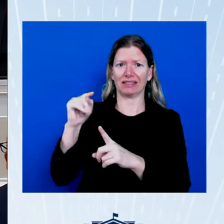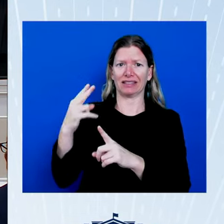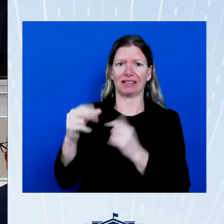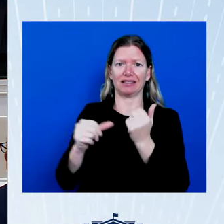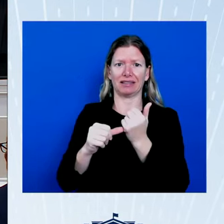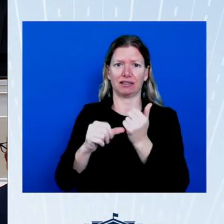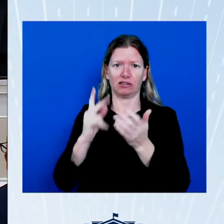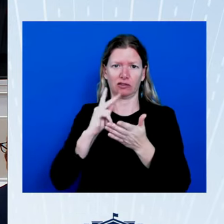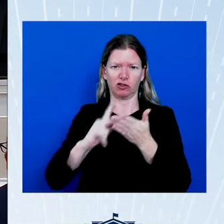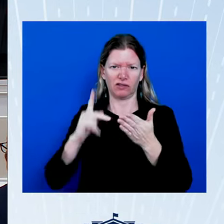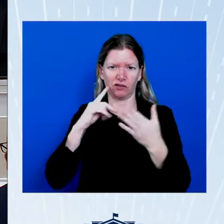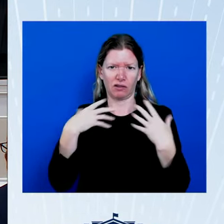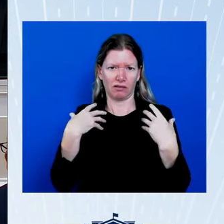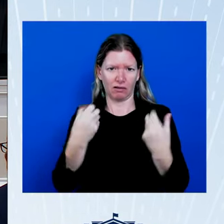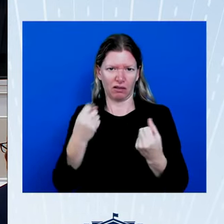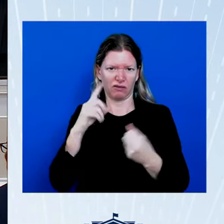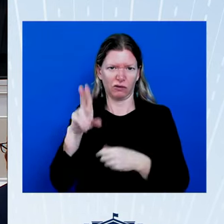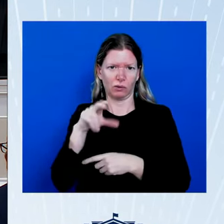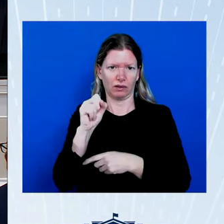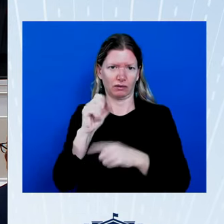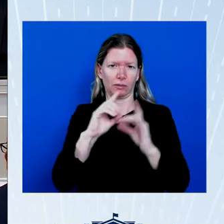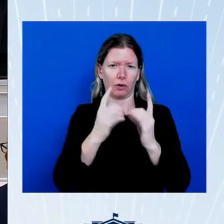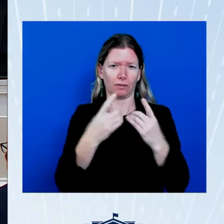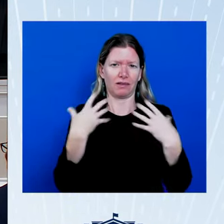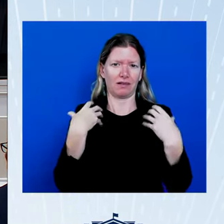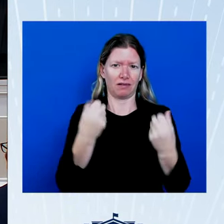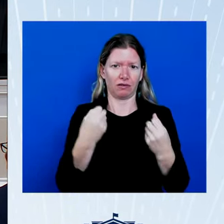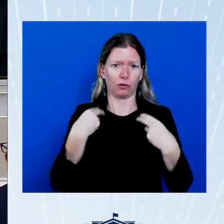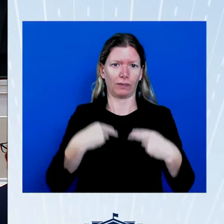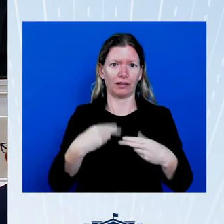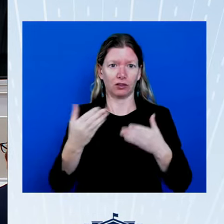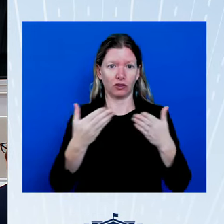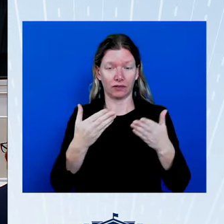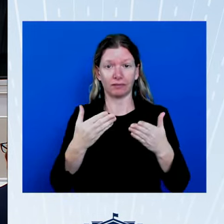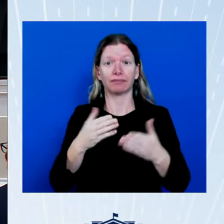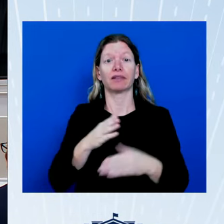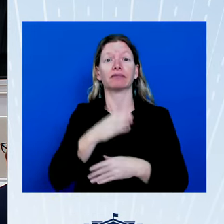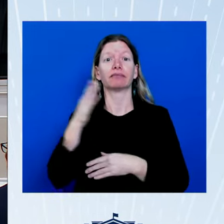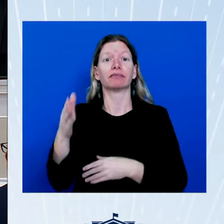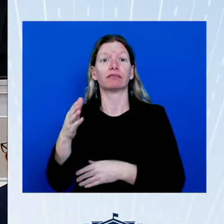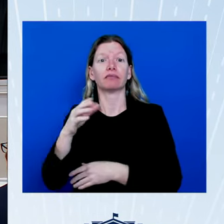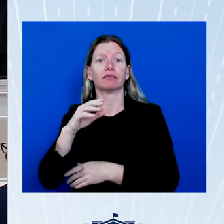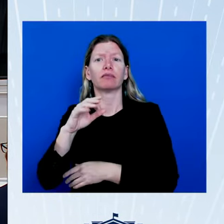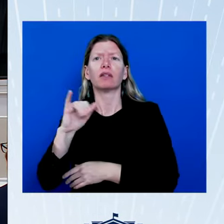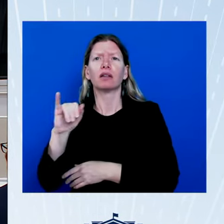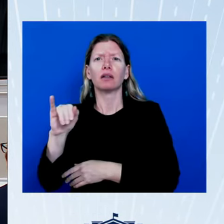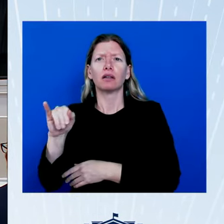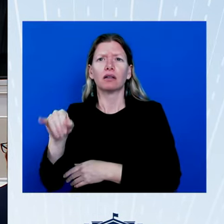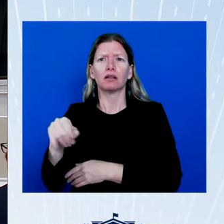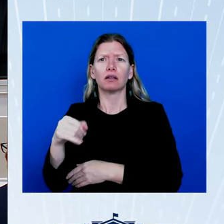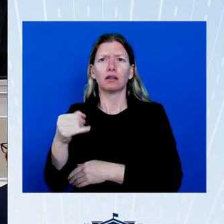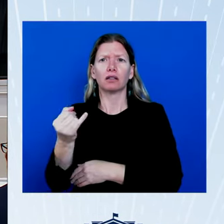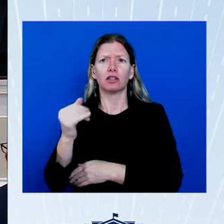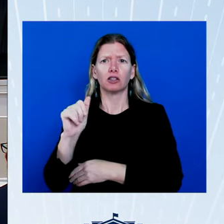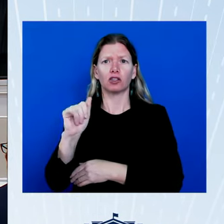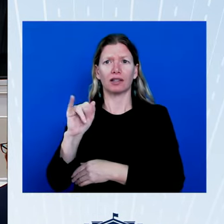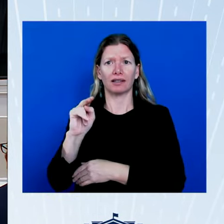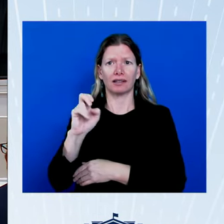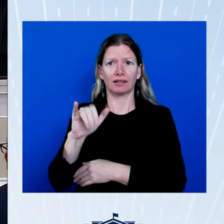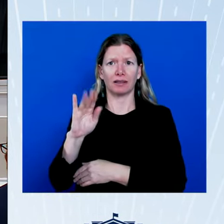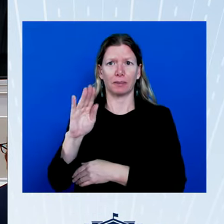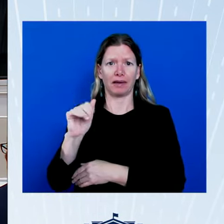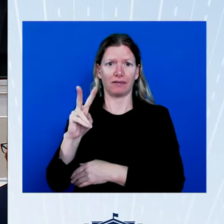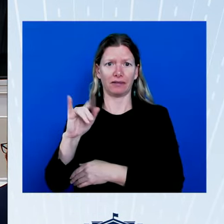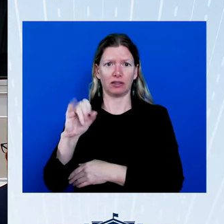the Assistant Secretary of Commerce for Oceans and the Atmosphere and the Deputy Administrator of the National Oceanic and Atmospheric